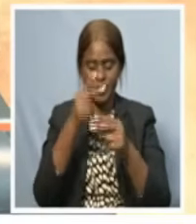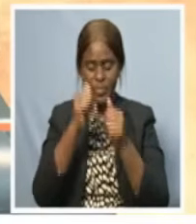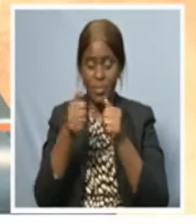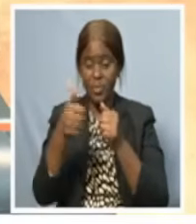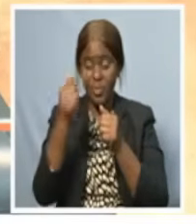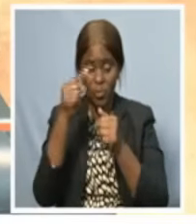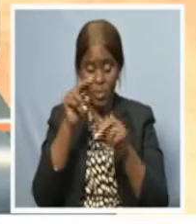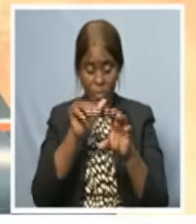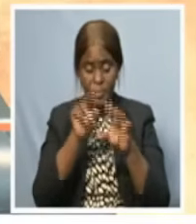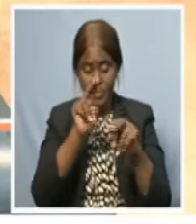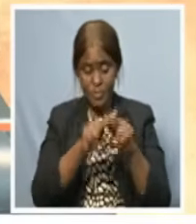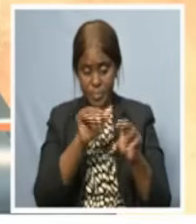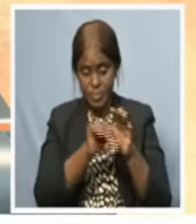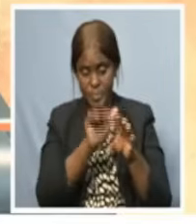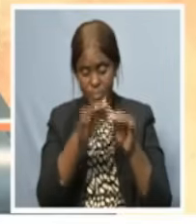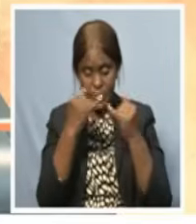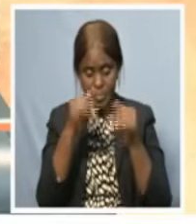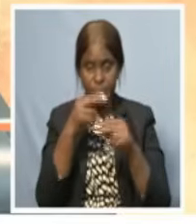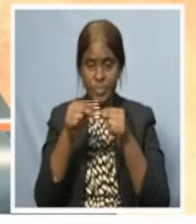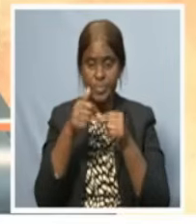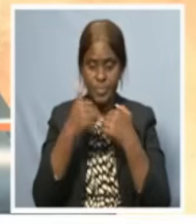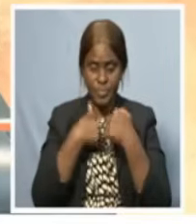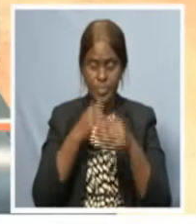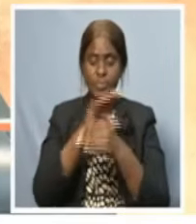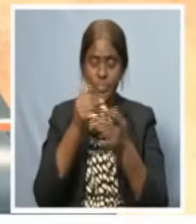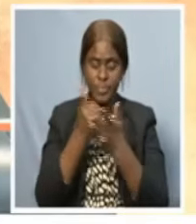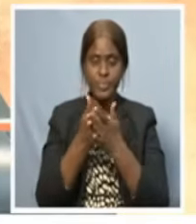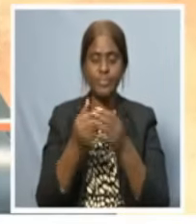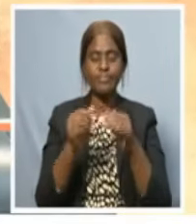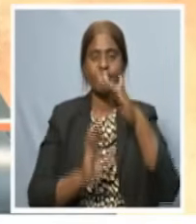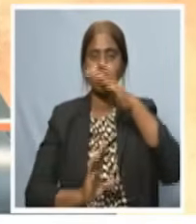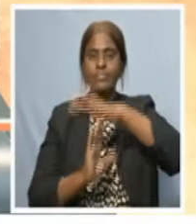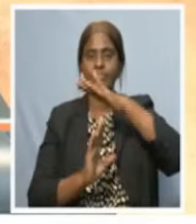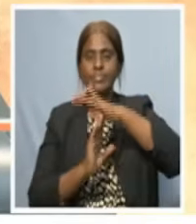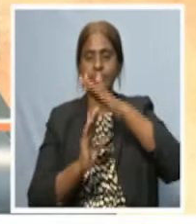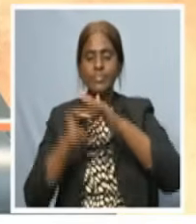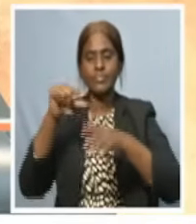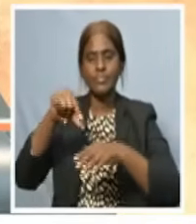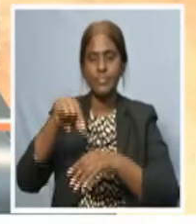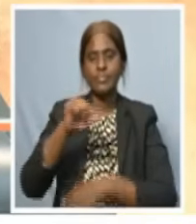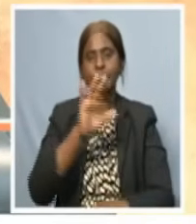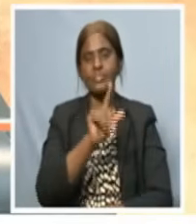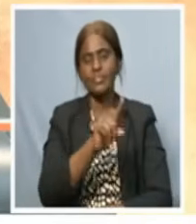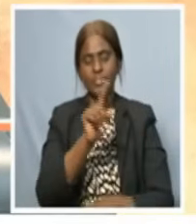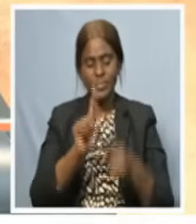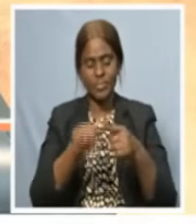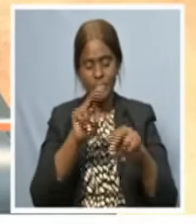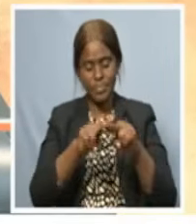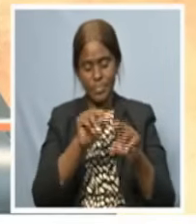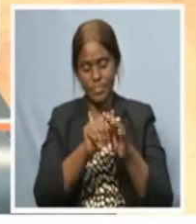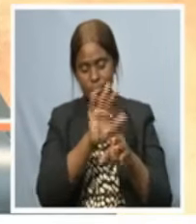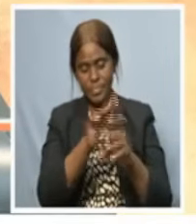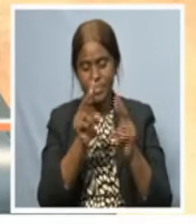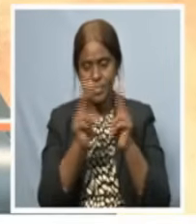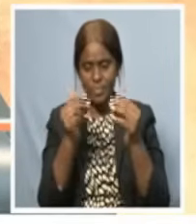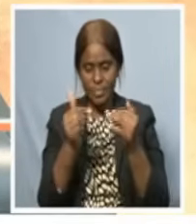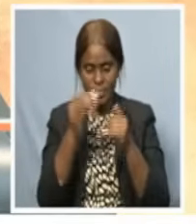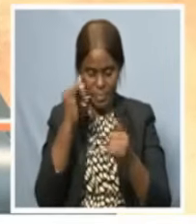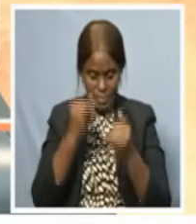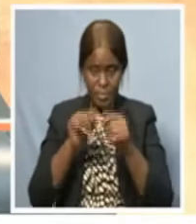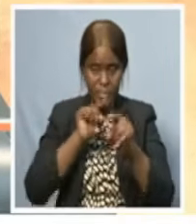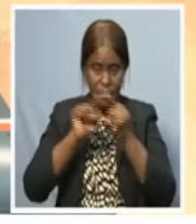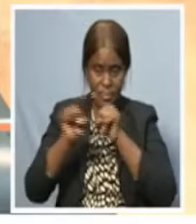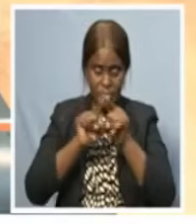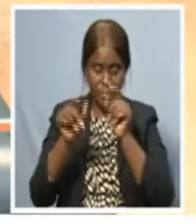Because for you to sit in that database, it means you have met all the minimum qualifications to sit in there. So you're competing